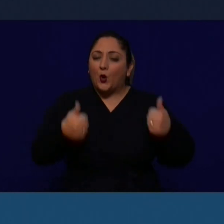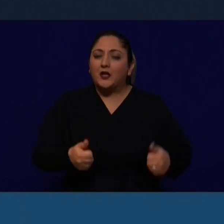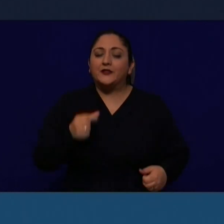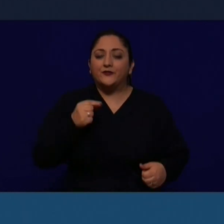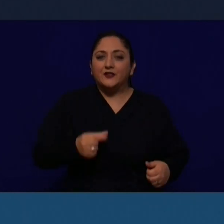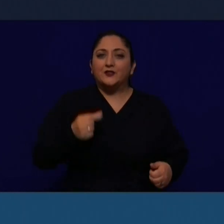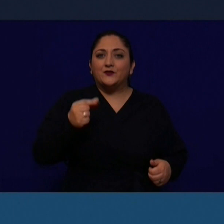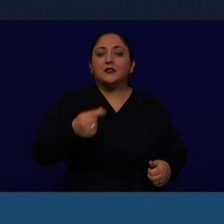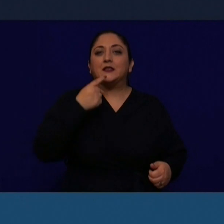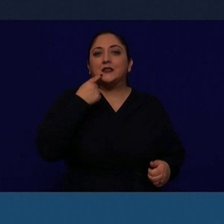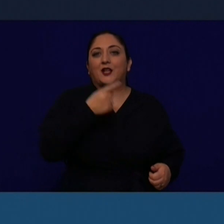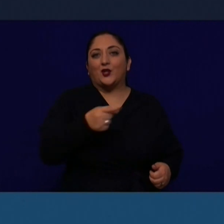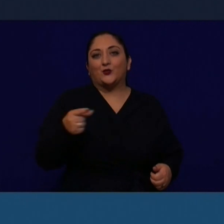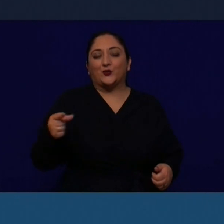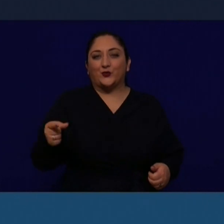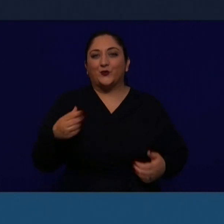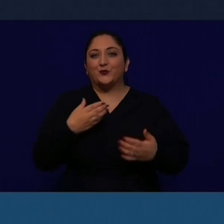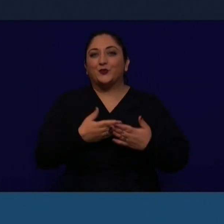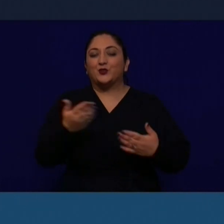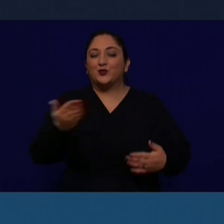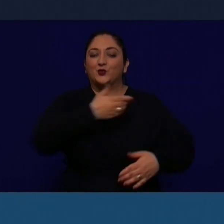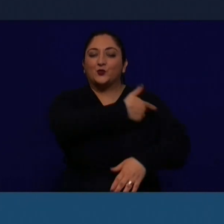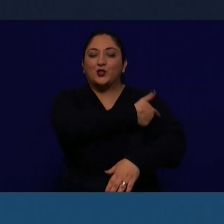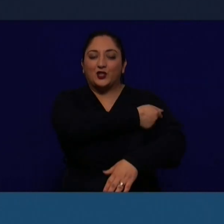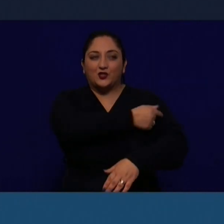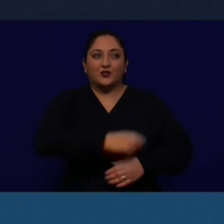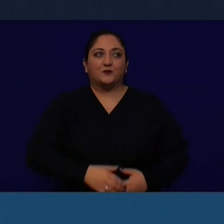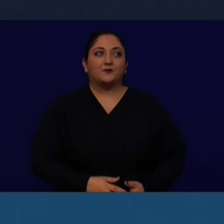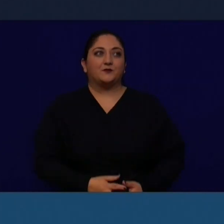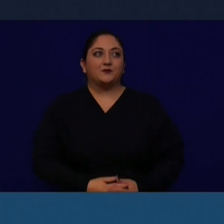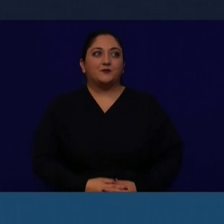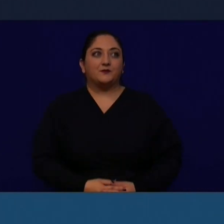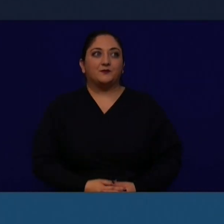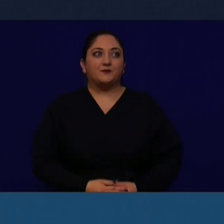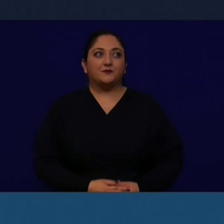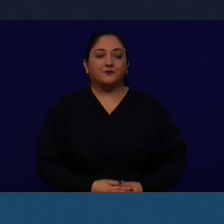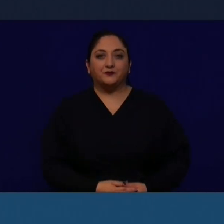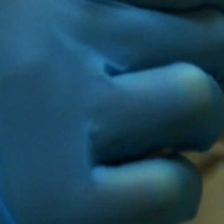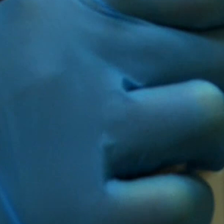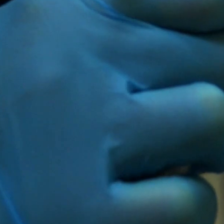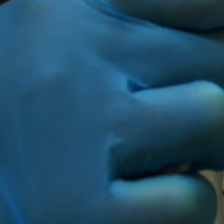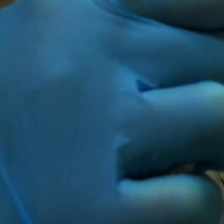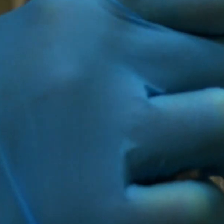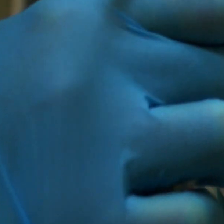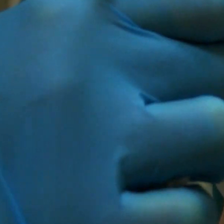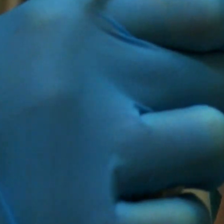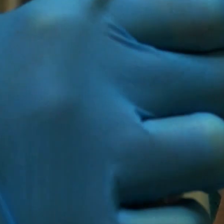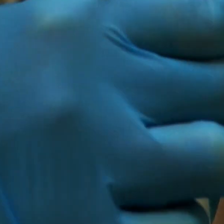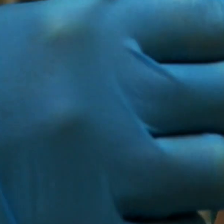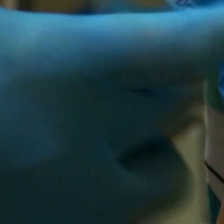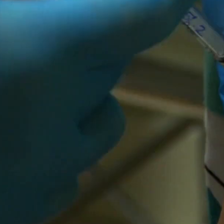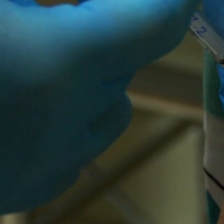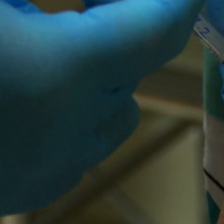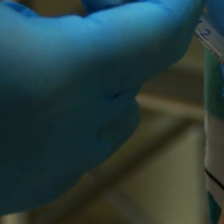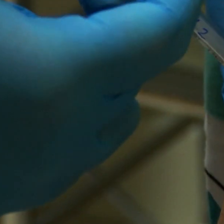Gawci qalet li bħalissa f'Malta jingħataw it-tliet vaċċini approvati mill-Aġenzija Ewropea tal-Mediċini, fosthom